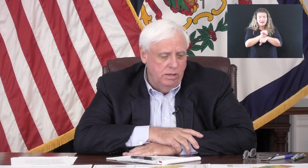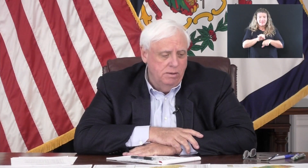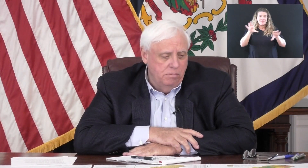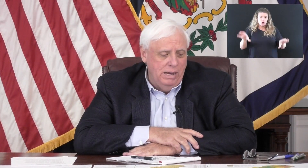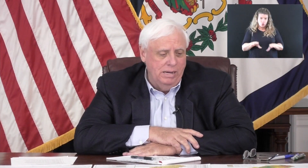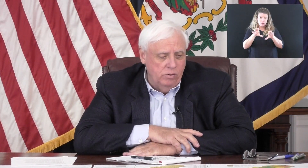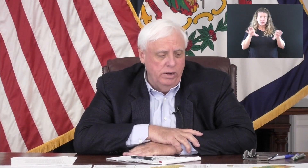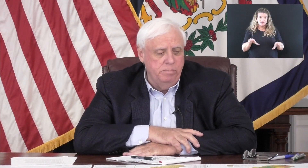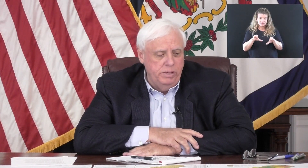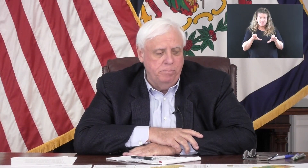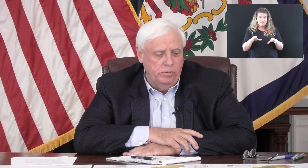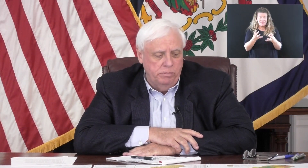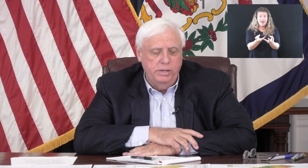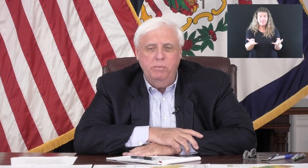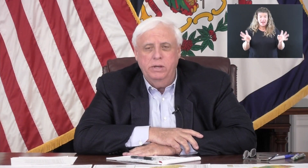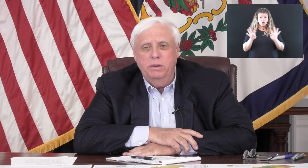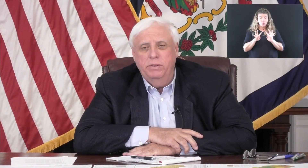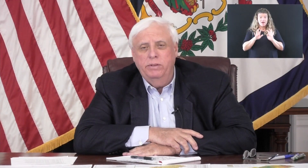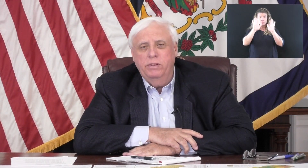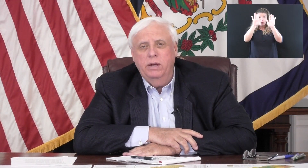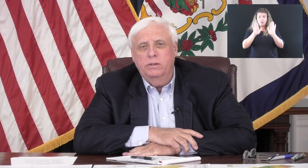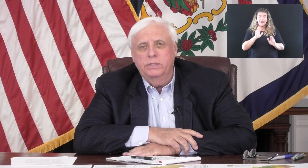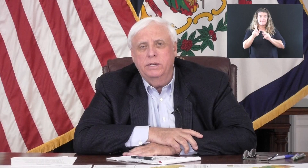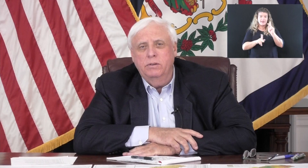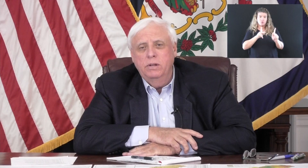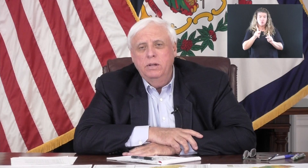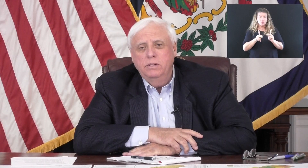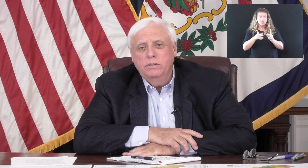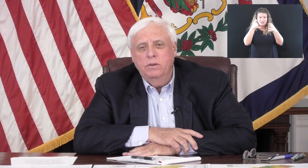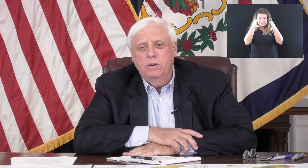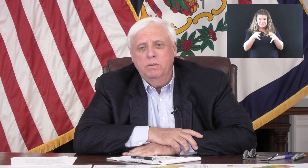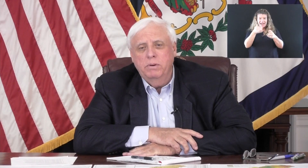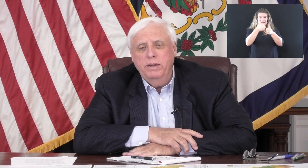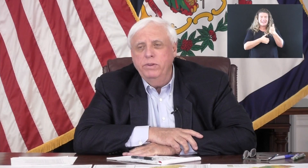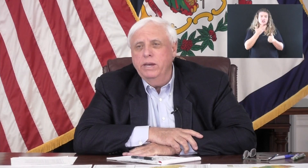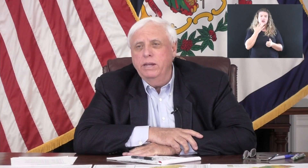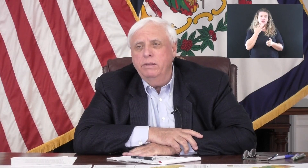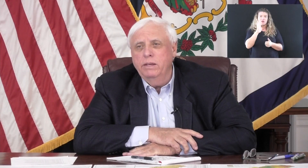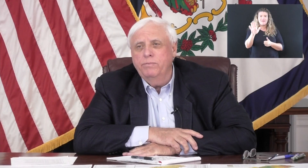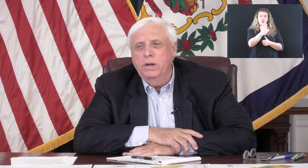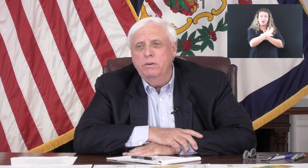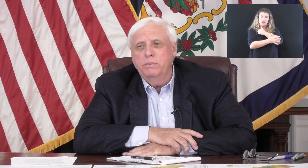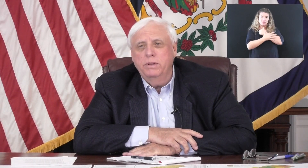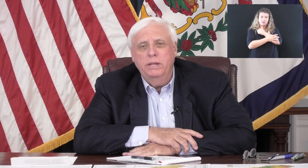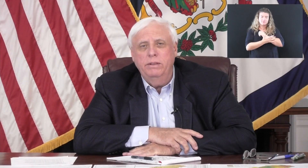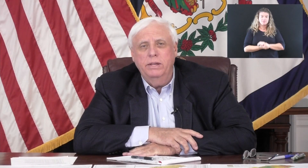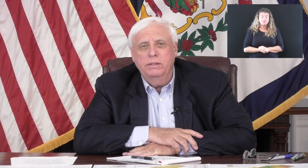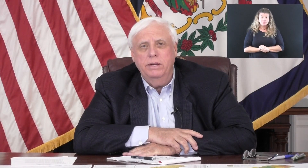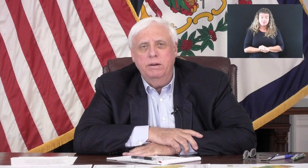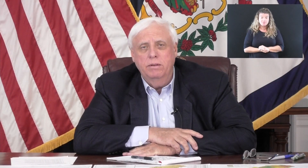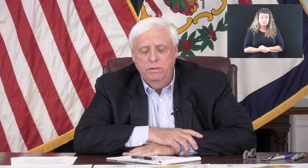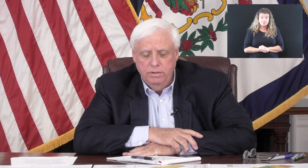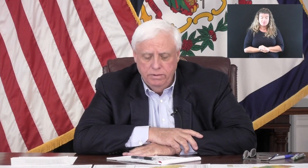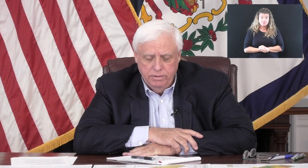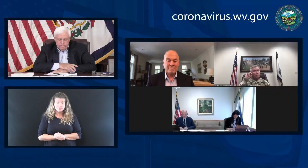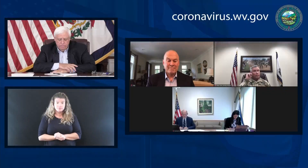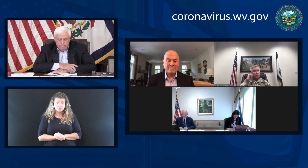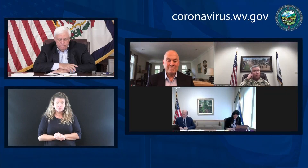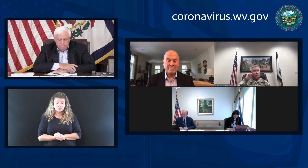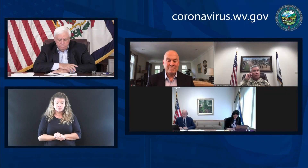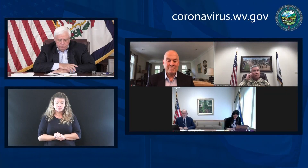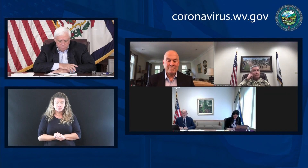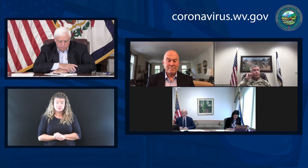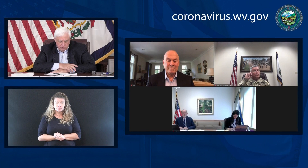done by great people to be able to come to these colors. So Brad, have you got anything follow up to anything there?